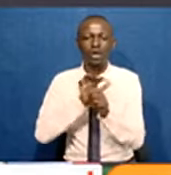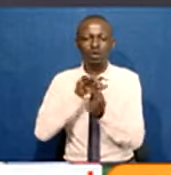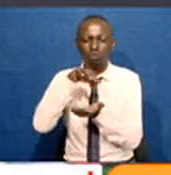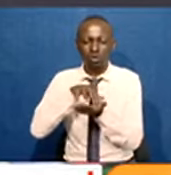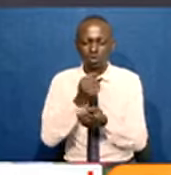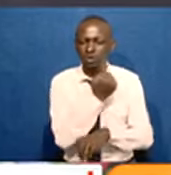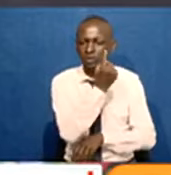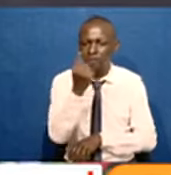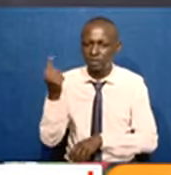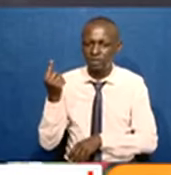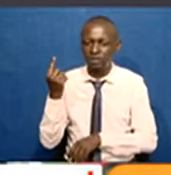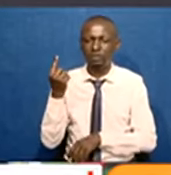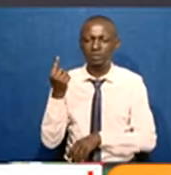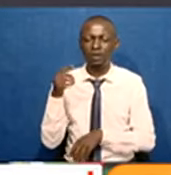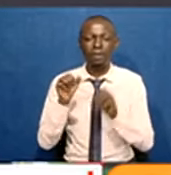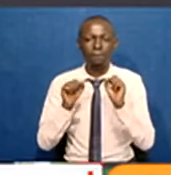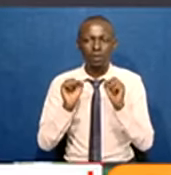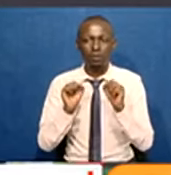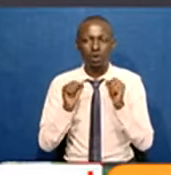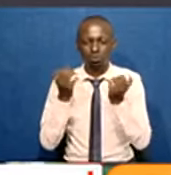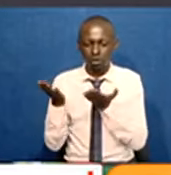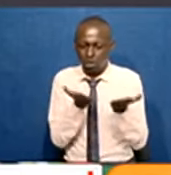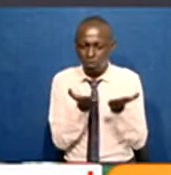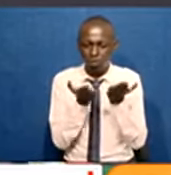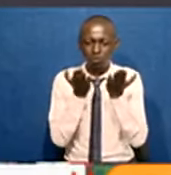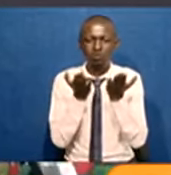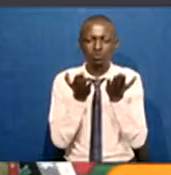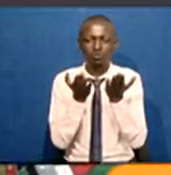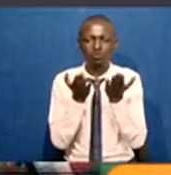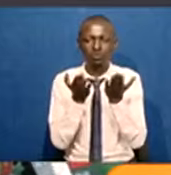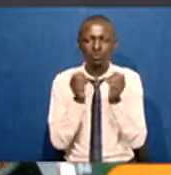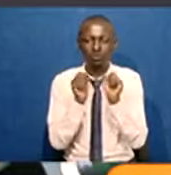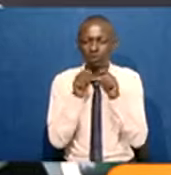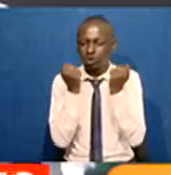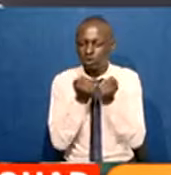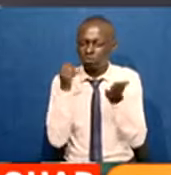which is always good. It makes everyone's levels go up when you know you're not safe to be in the team.